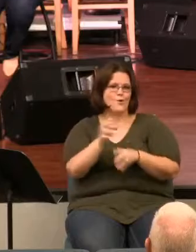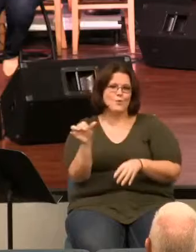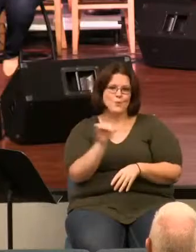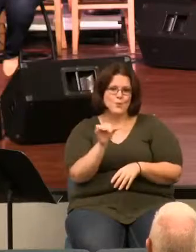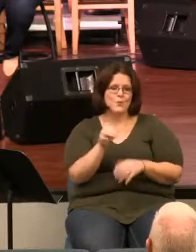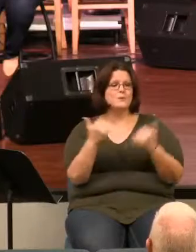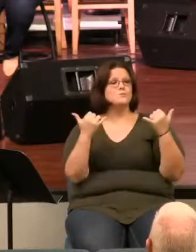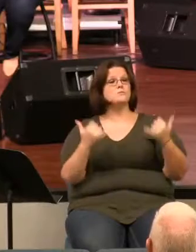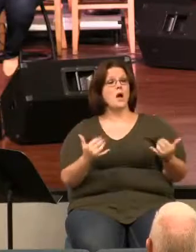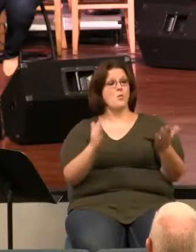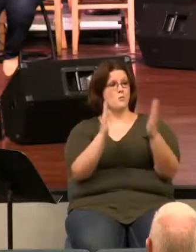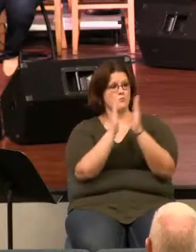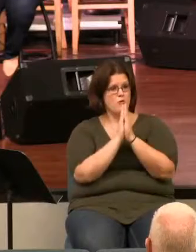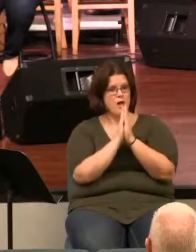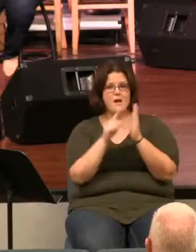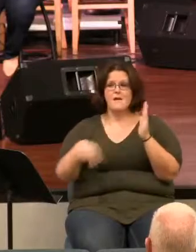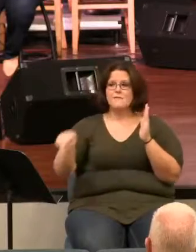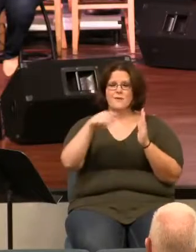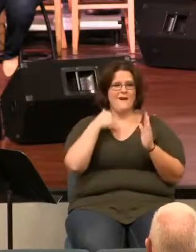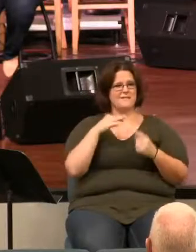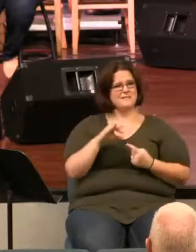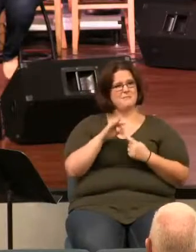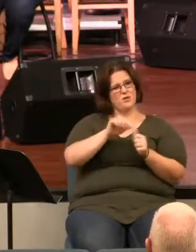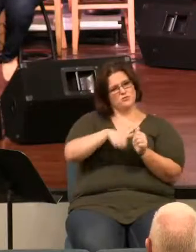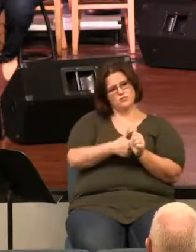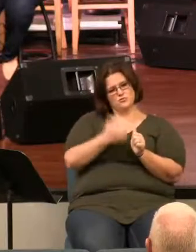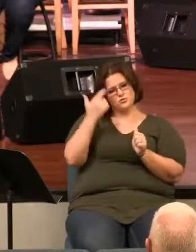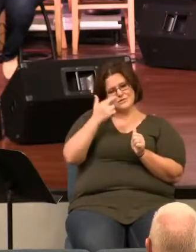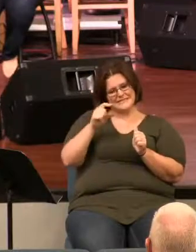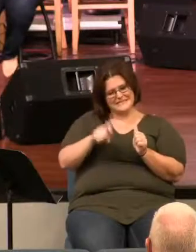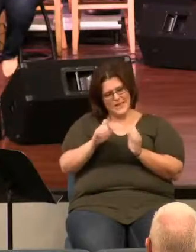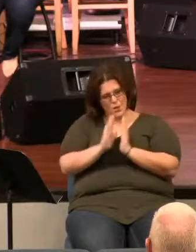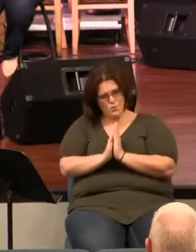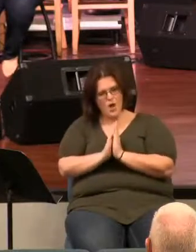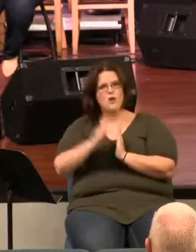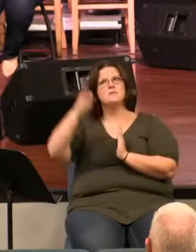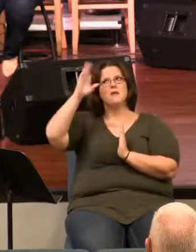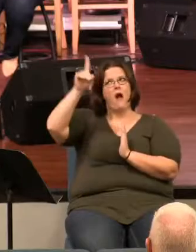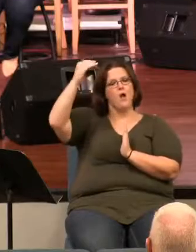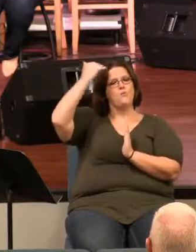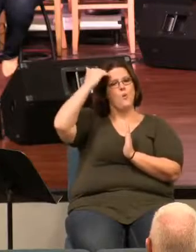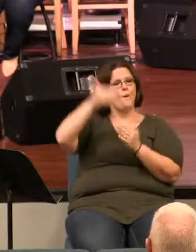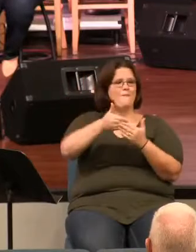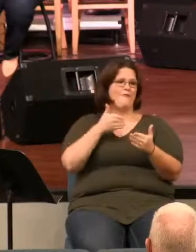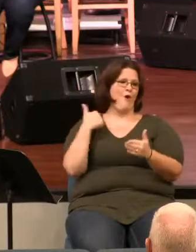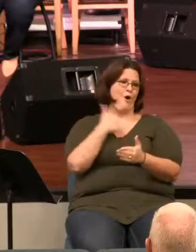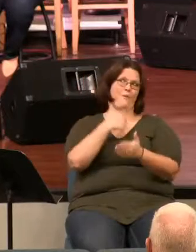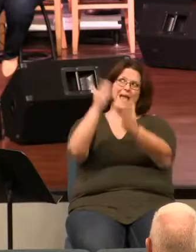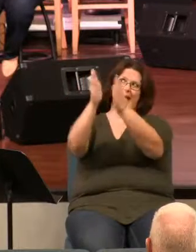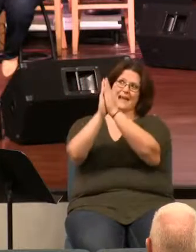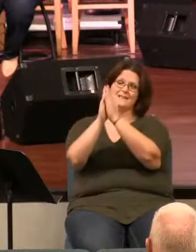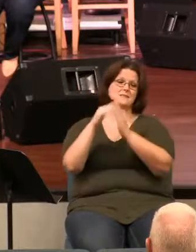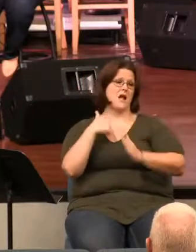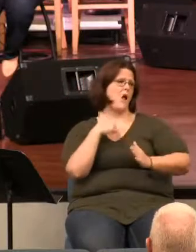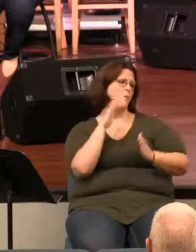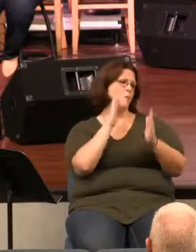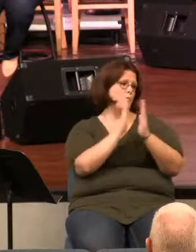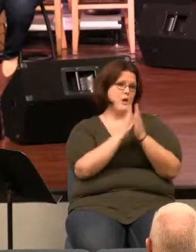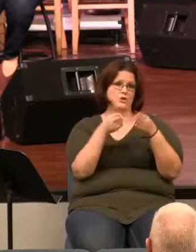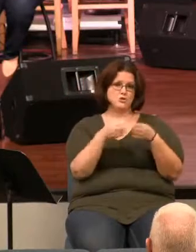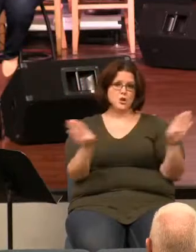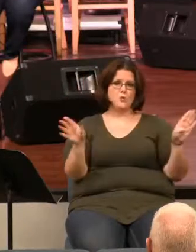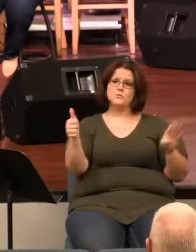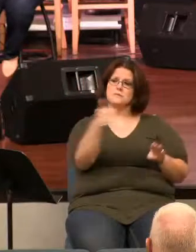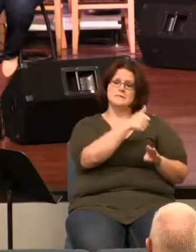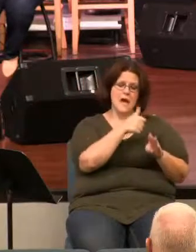for those of you that have a special need right now, God knows what things you have need of even before you ask. And as I pray a general prayer, you just cry